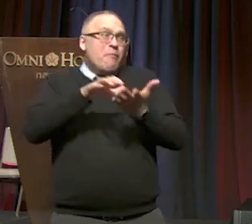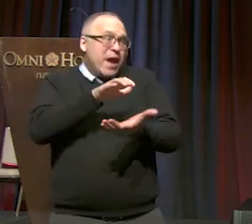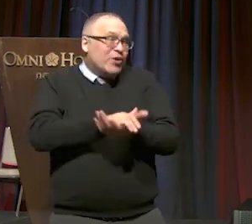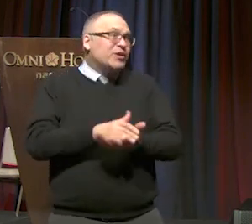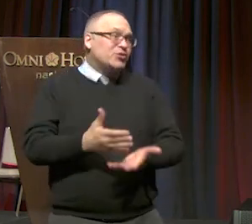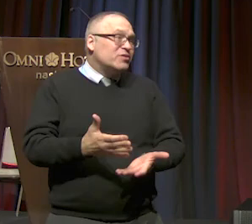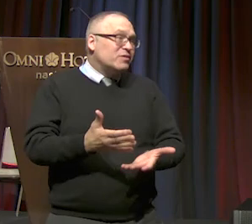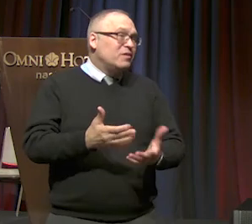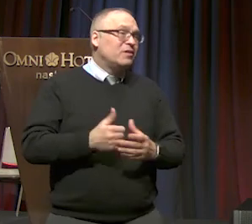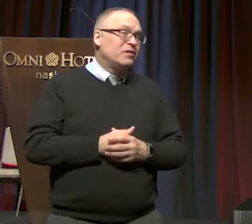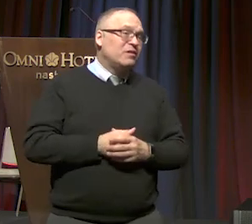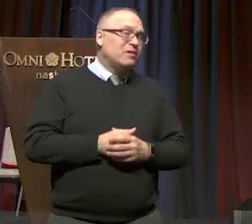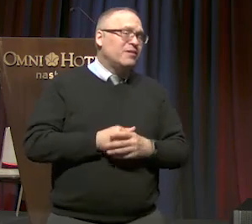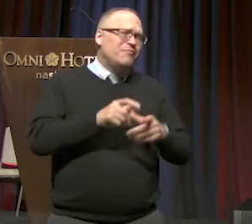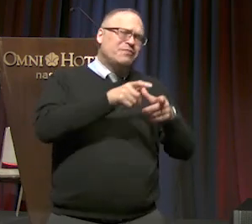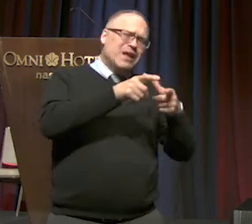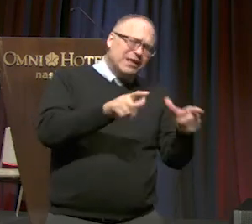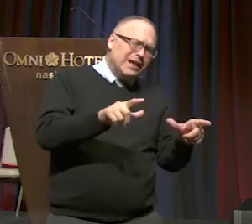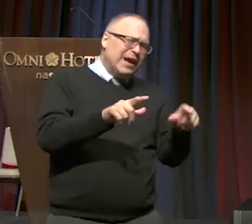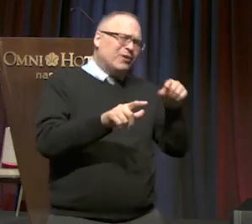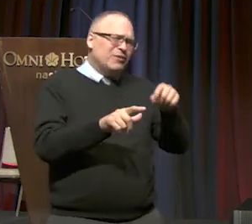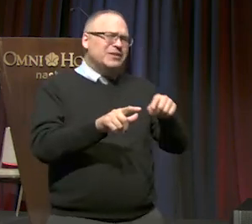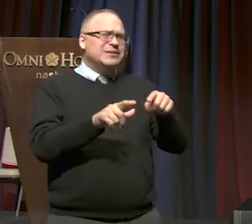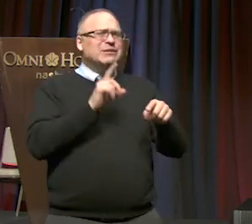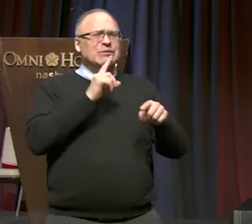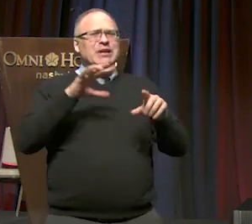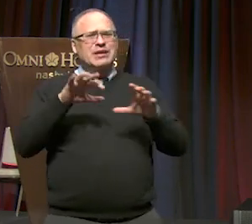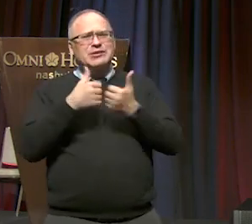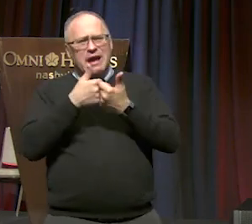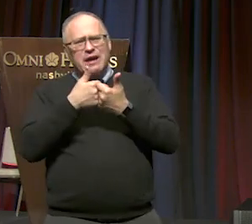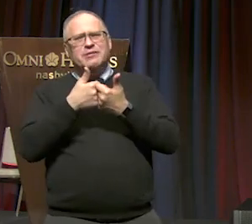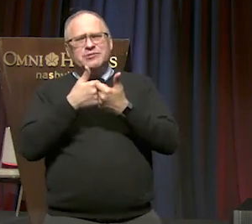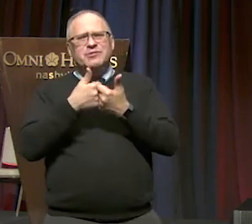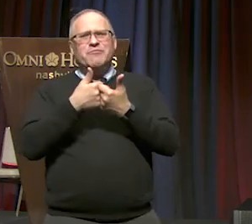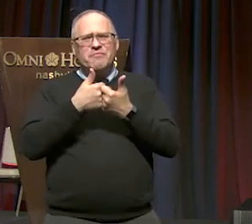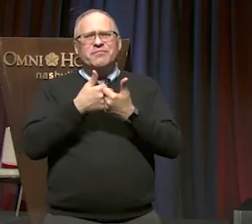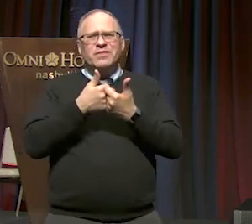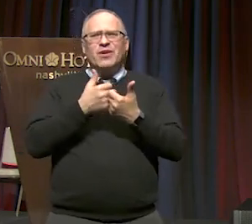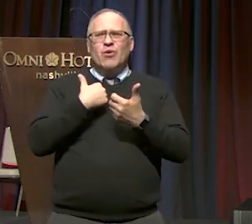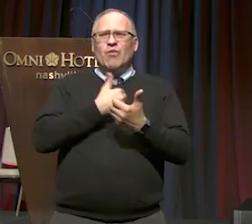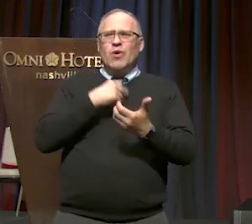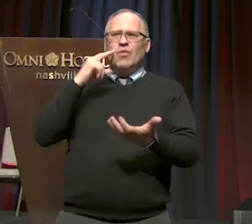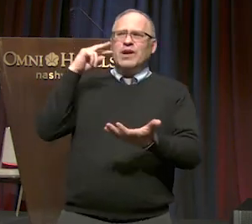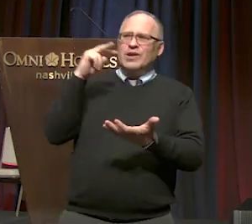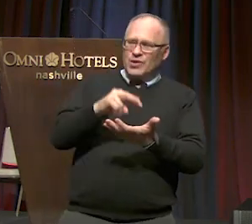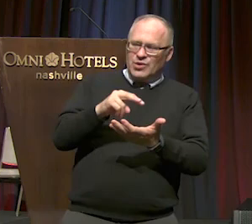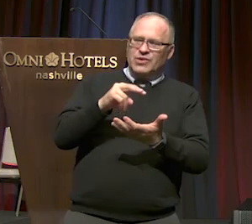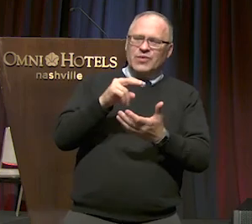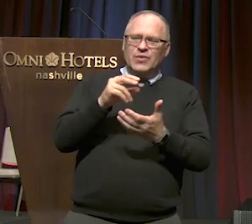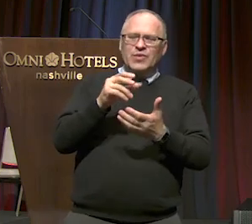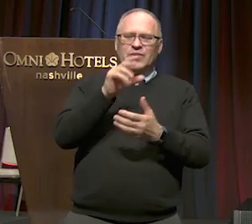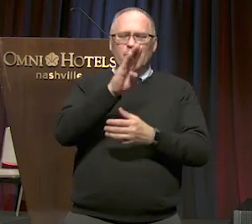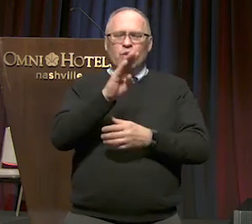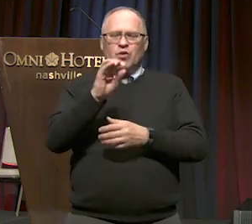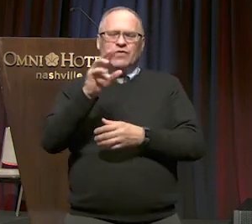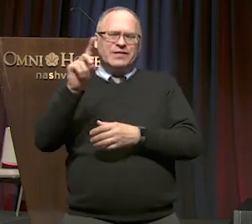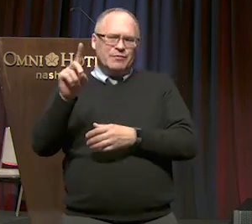language is really a challenge, looking at interpretation of the Book of Discipline.